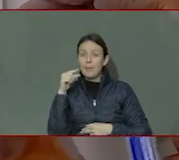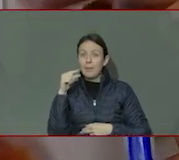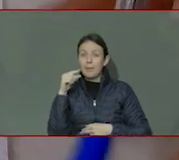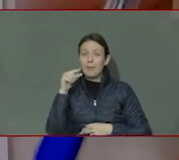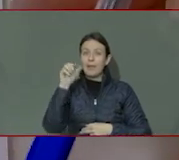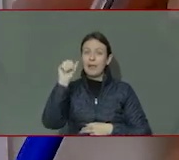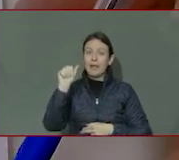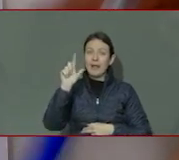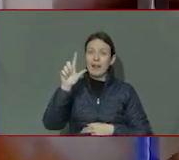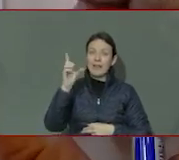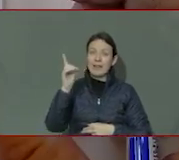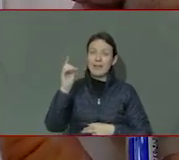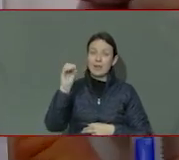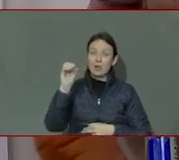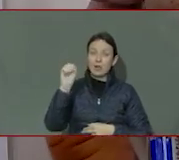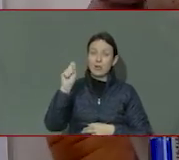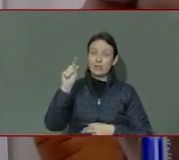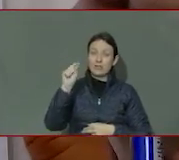aldosterone.